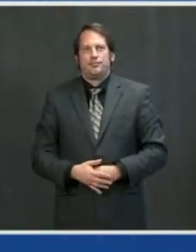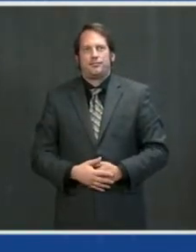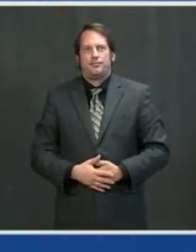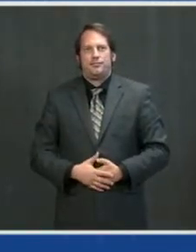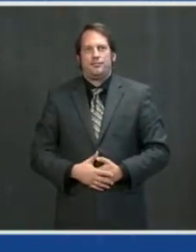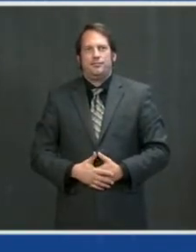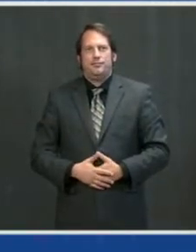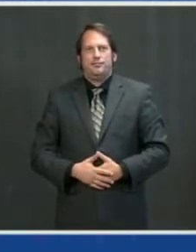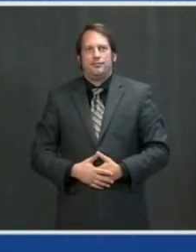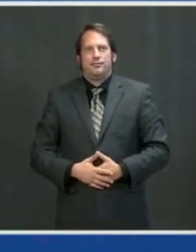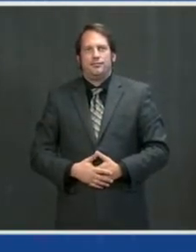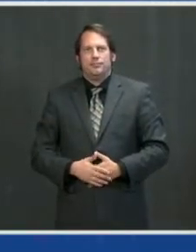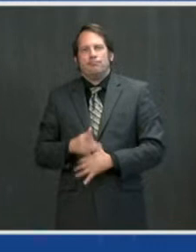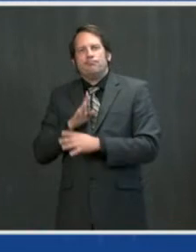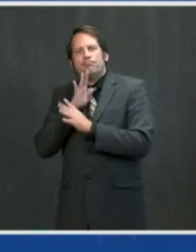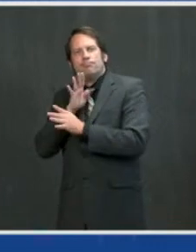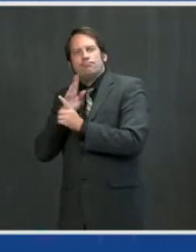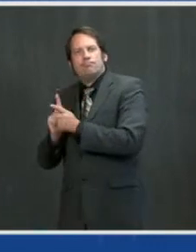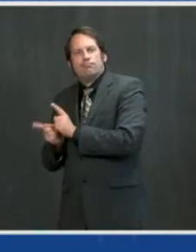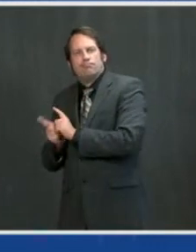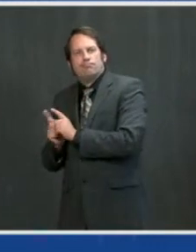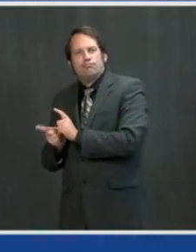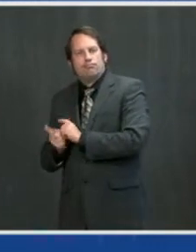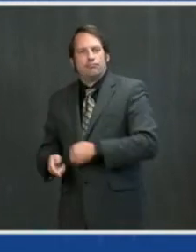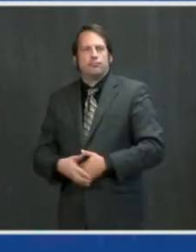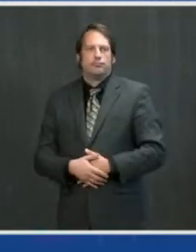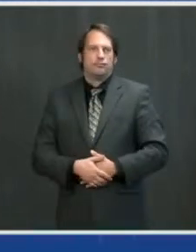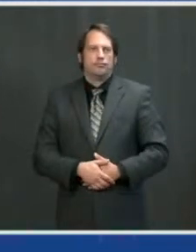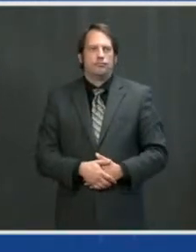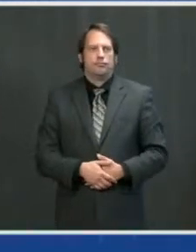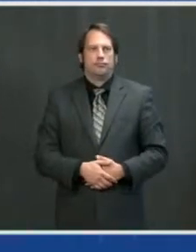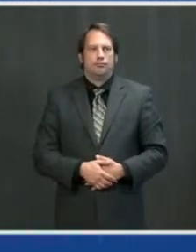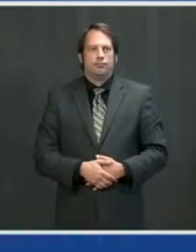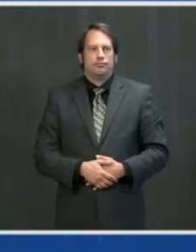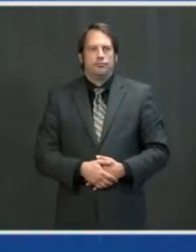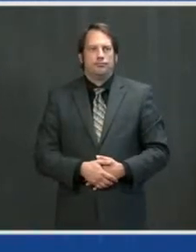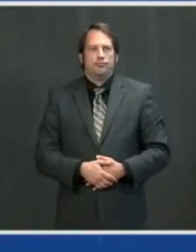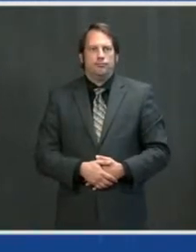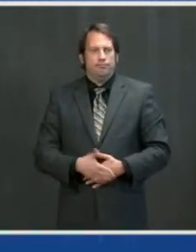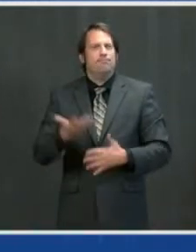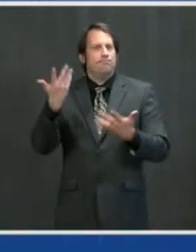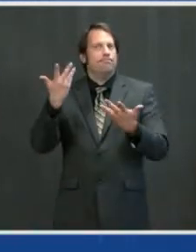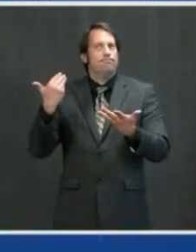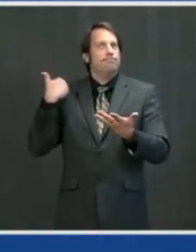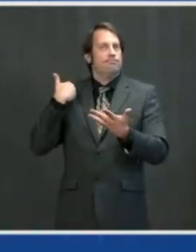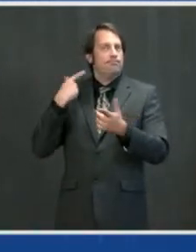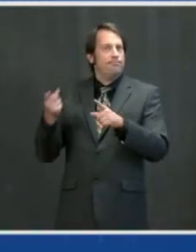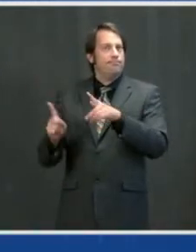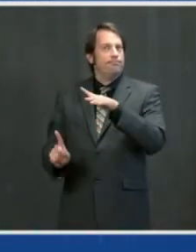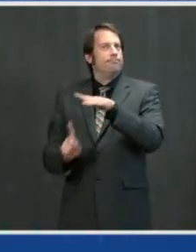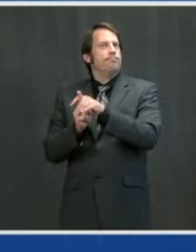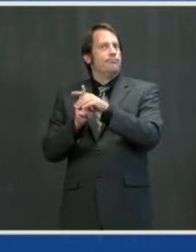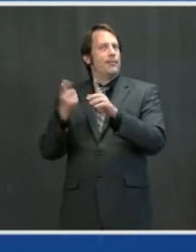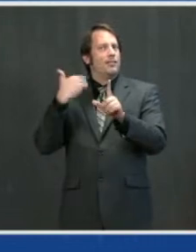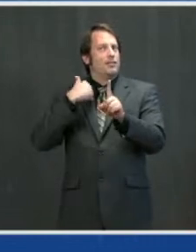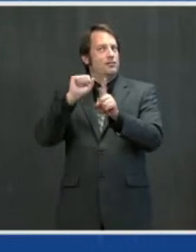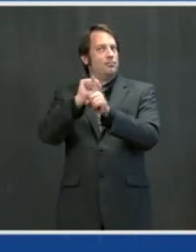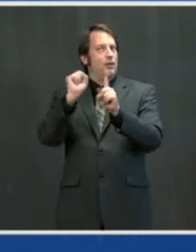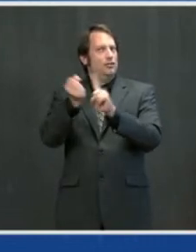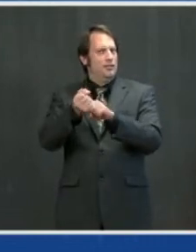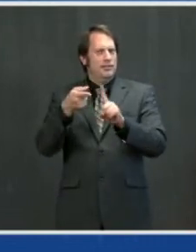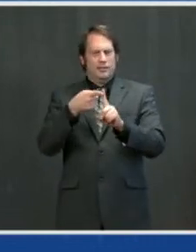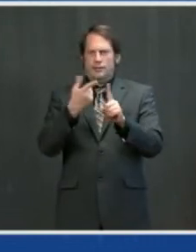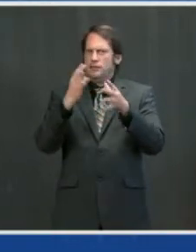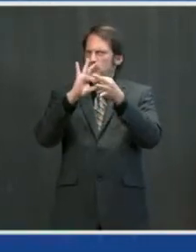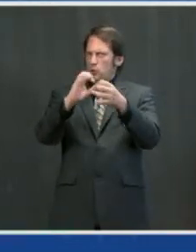In light of the current regional situation and the severe security environment, the